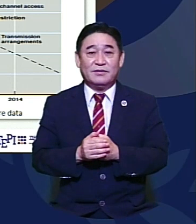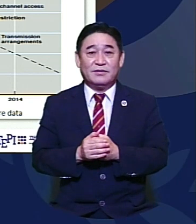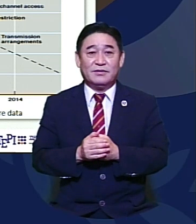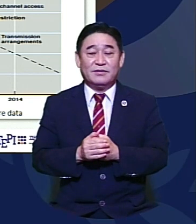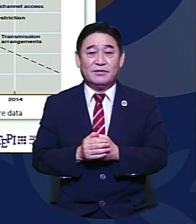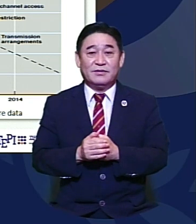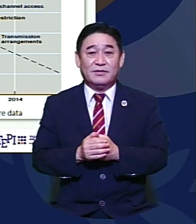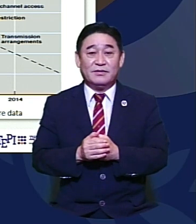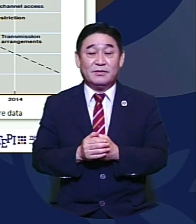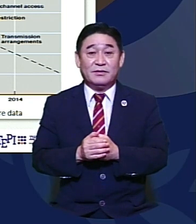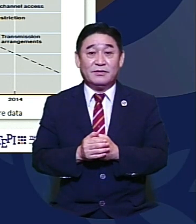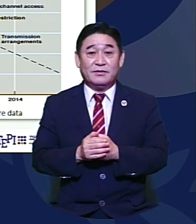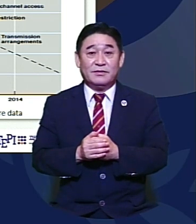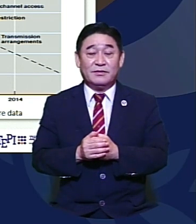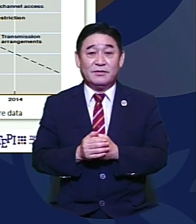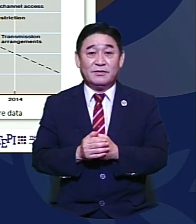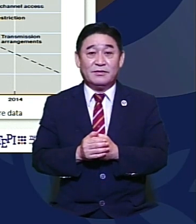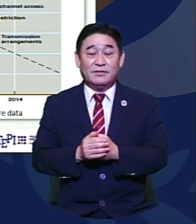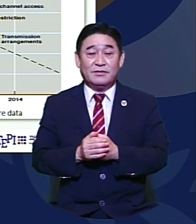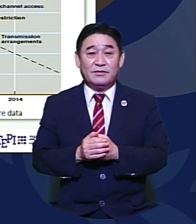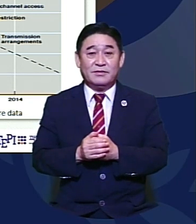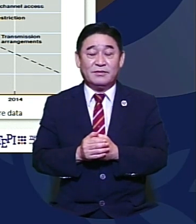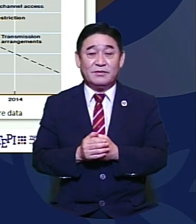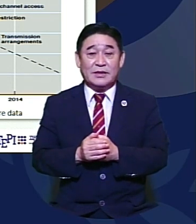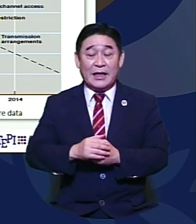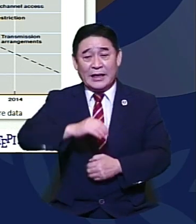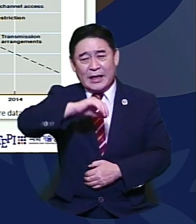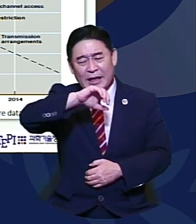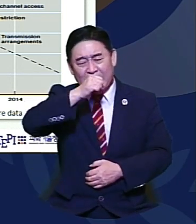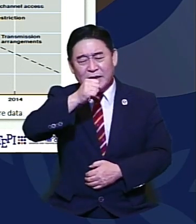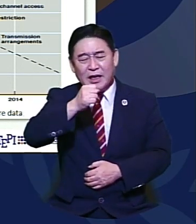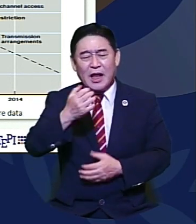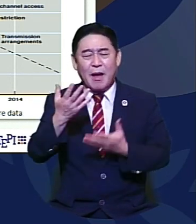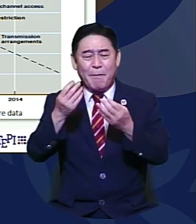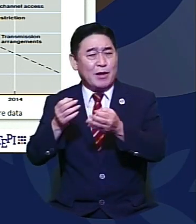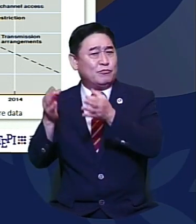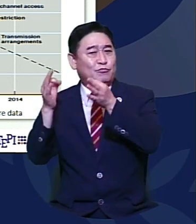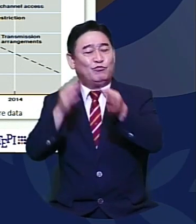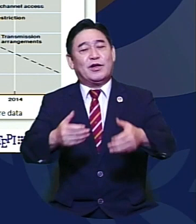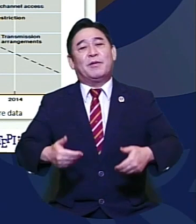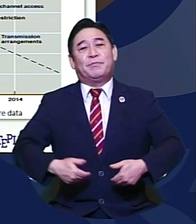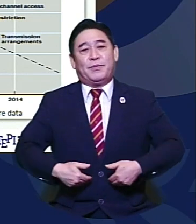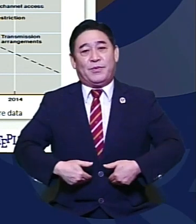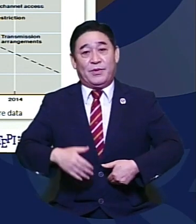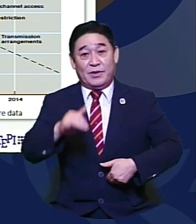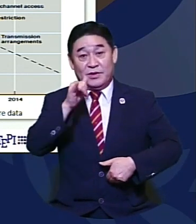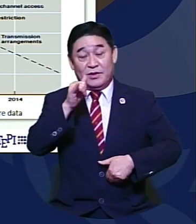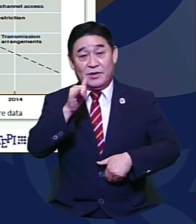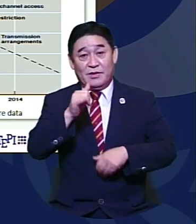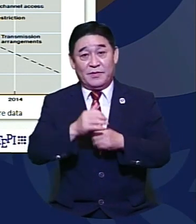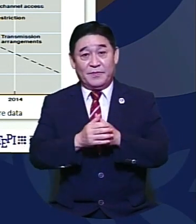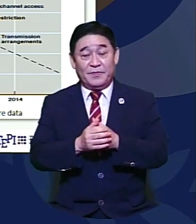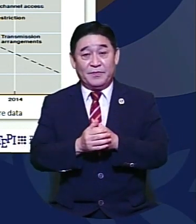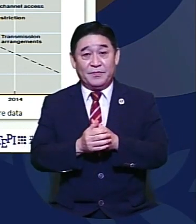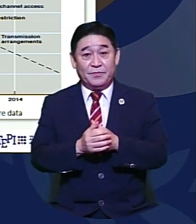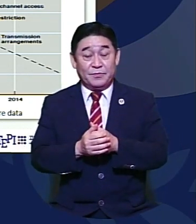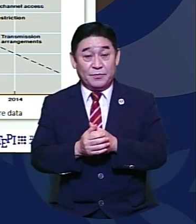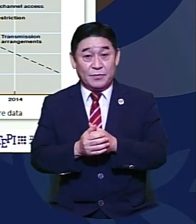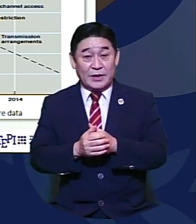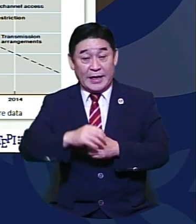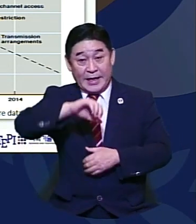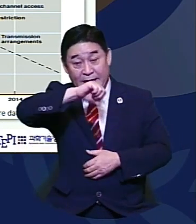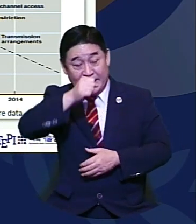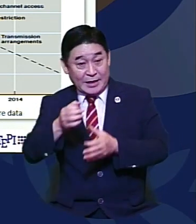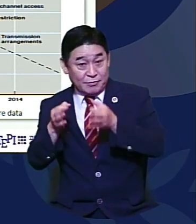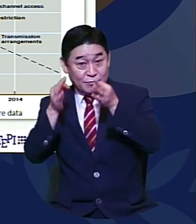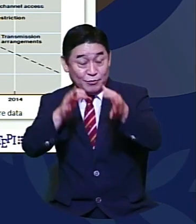invest a lot financially in order to kind of establish this kind of infrastructure. So